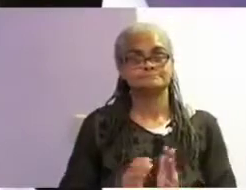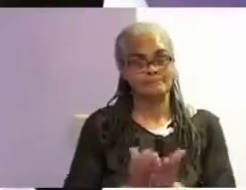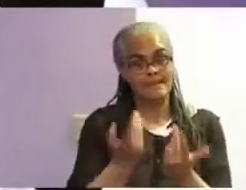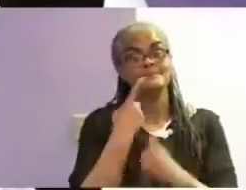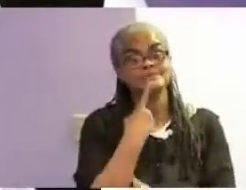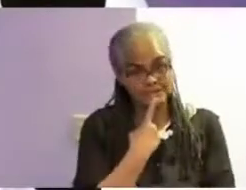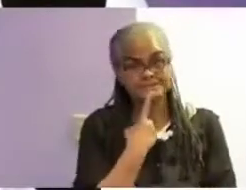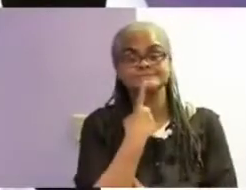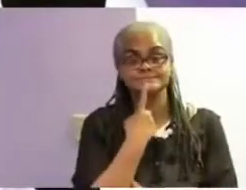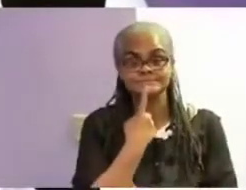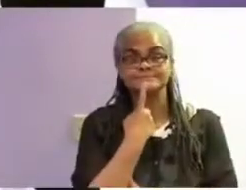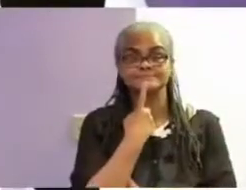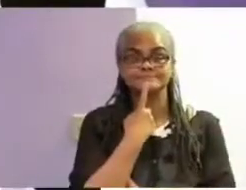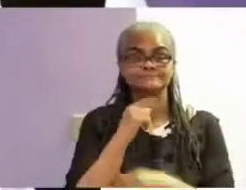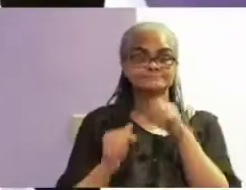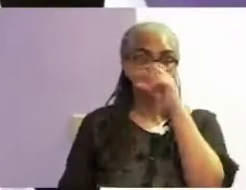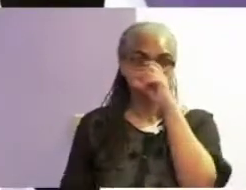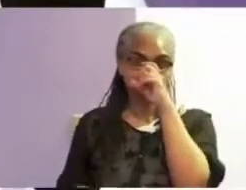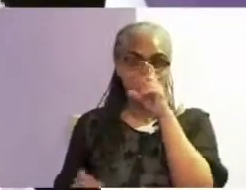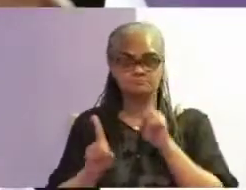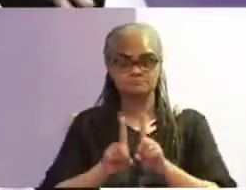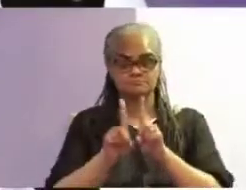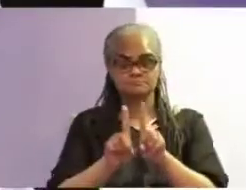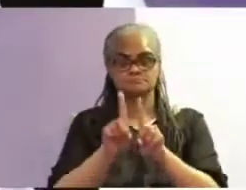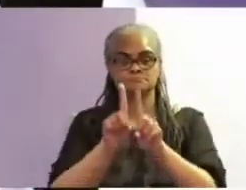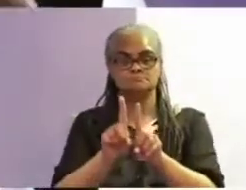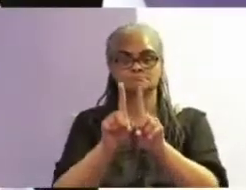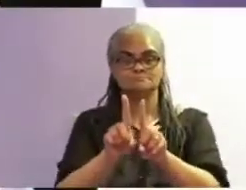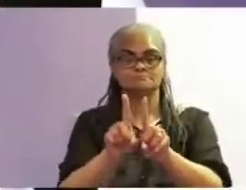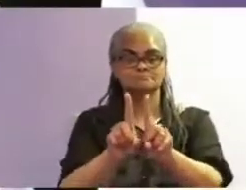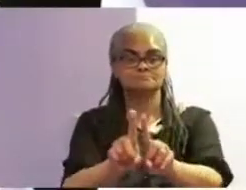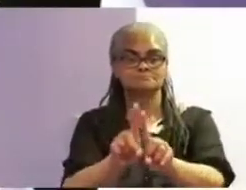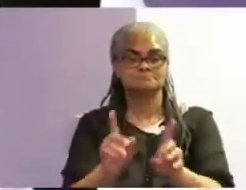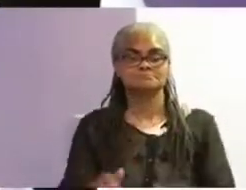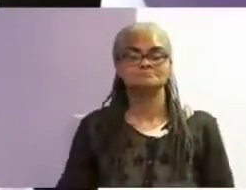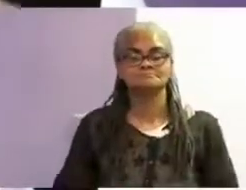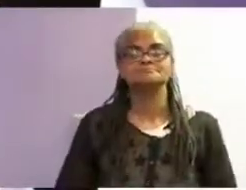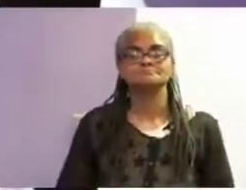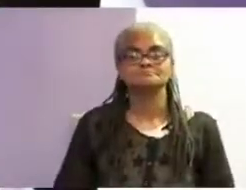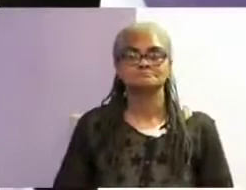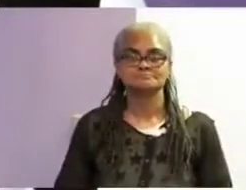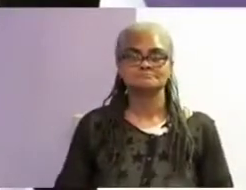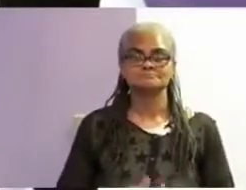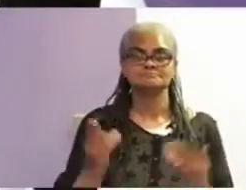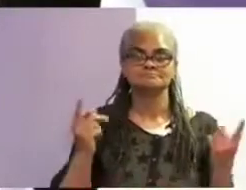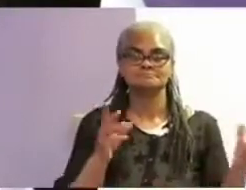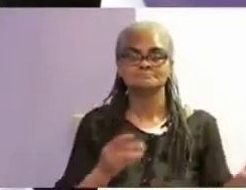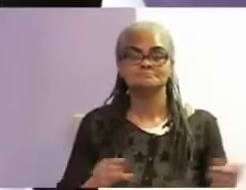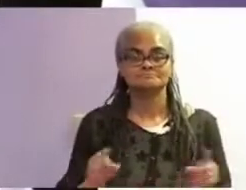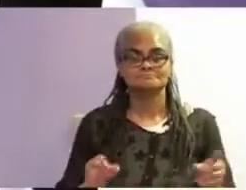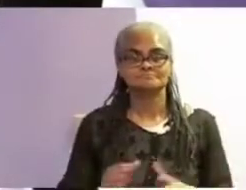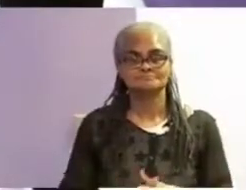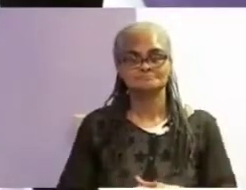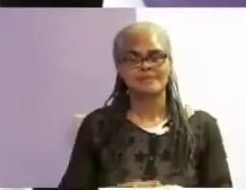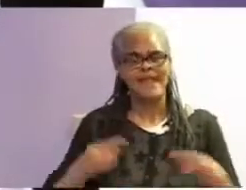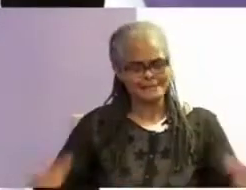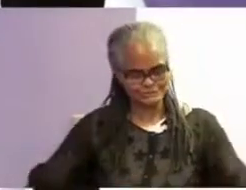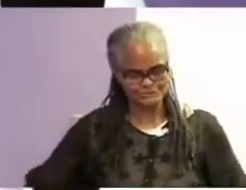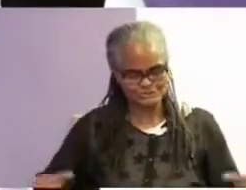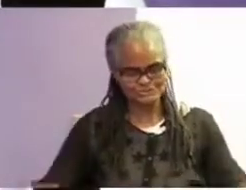said, while they were walking down by the river, the scripture says that a chariot